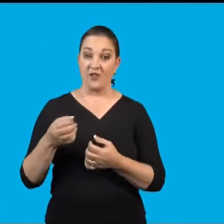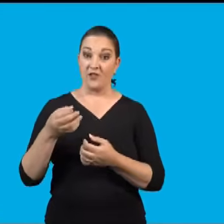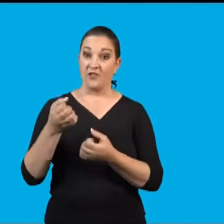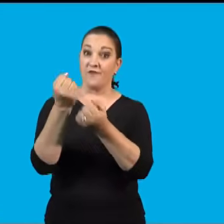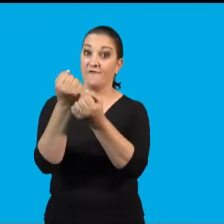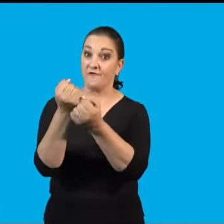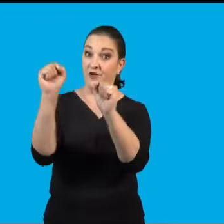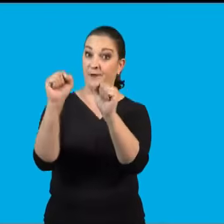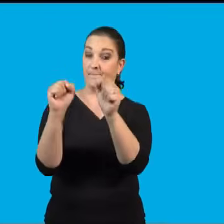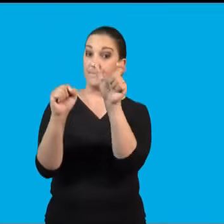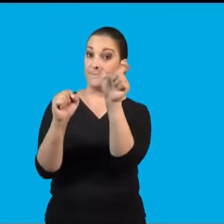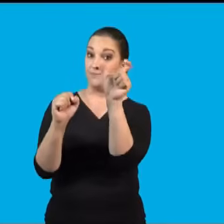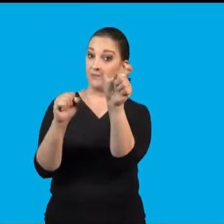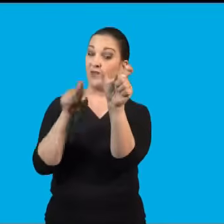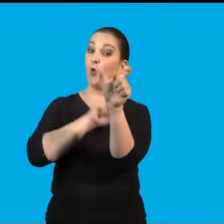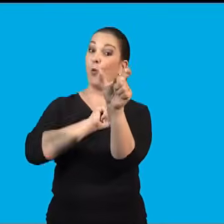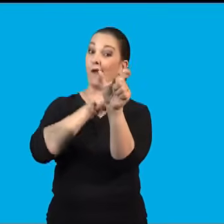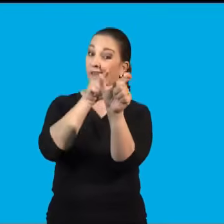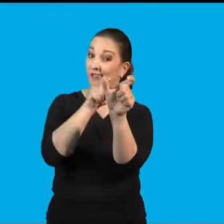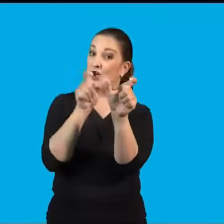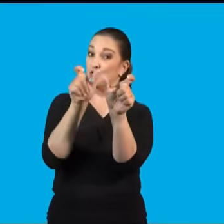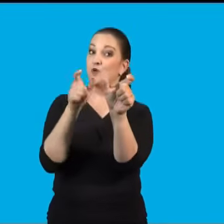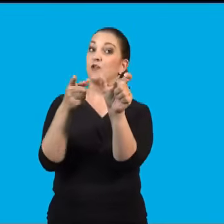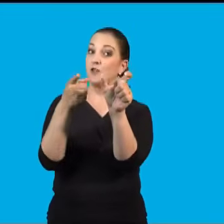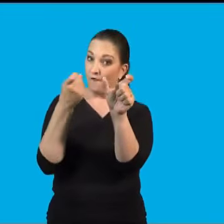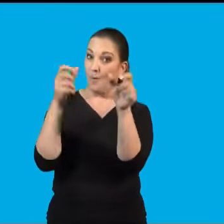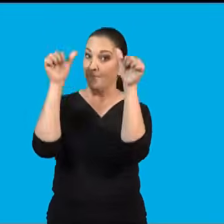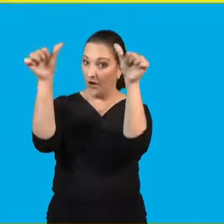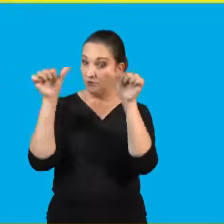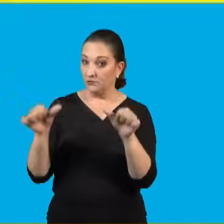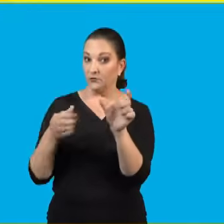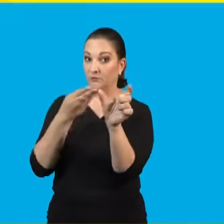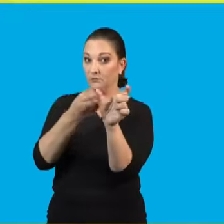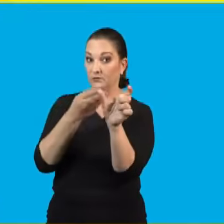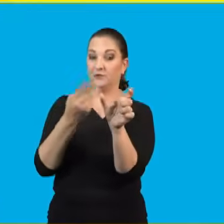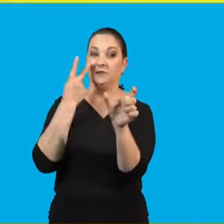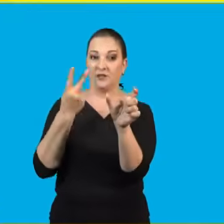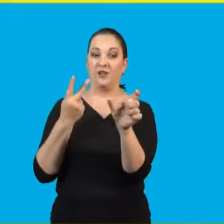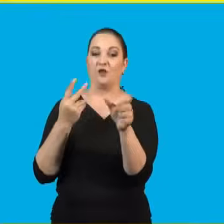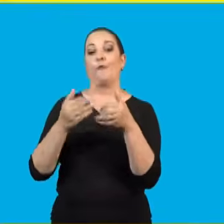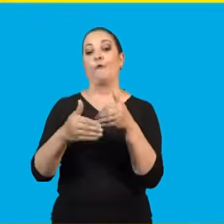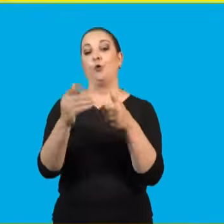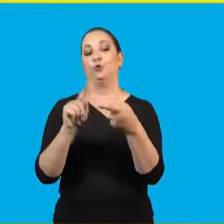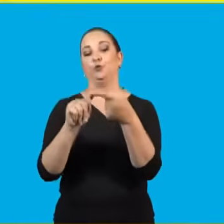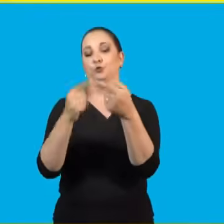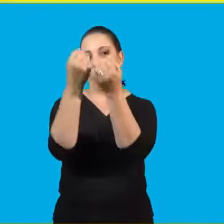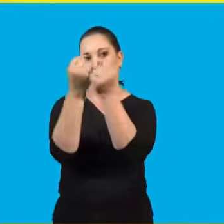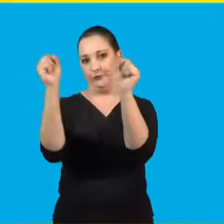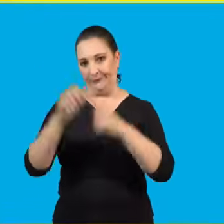word freedom keeps appearing because it is the word that is there in the source when it says forward to